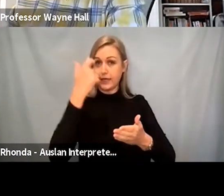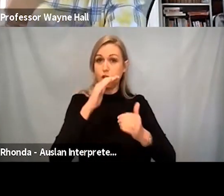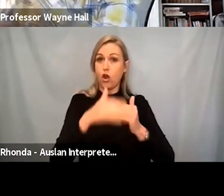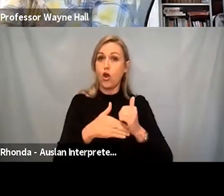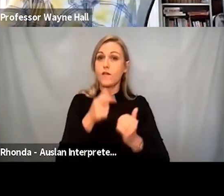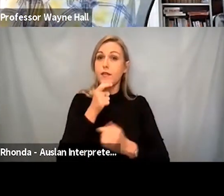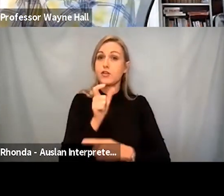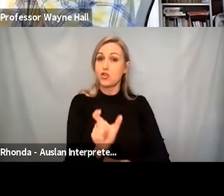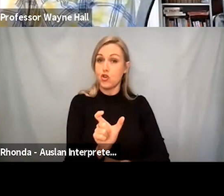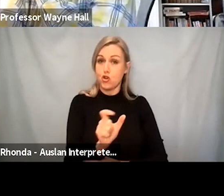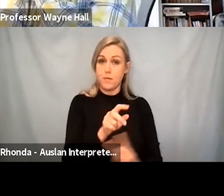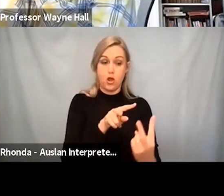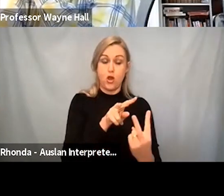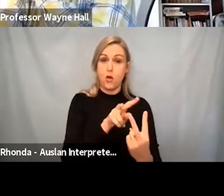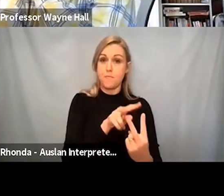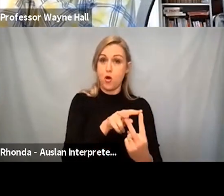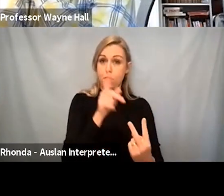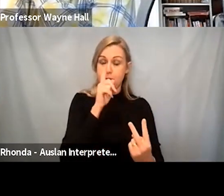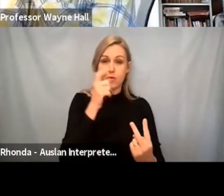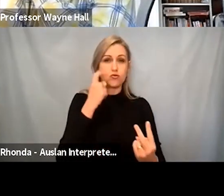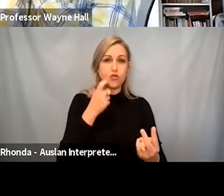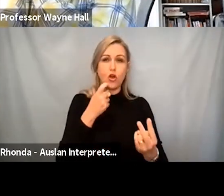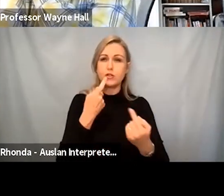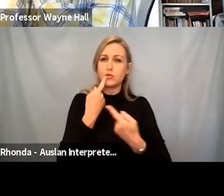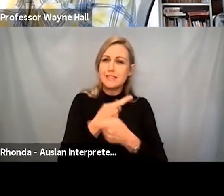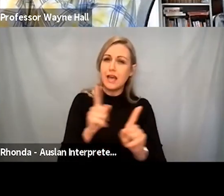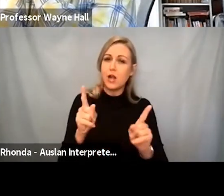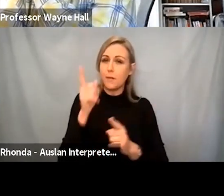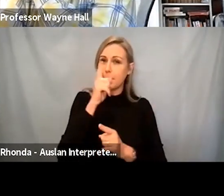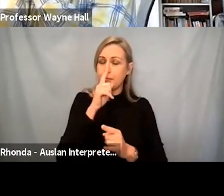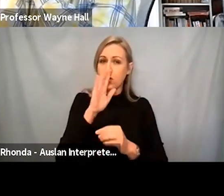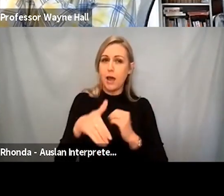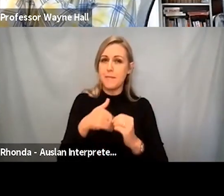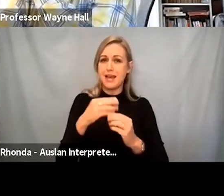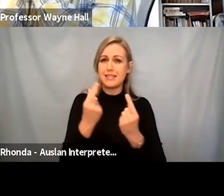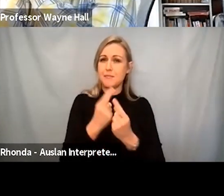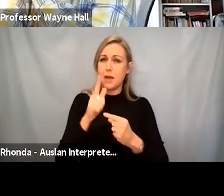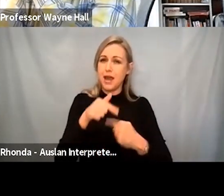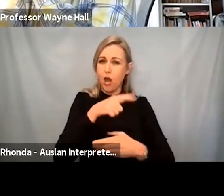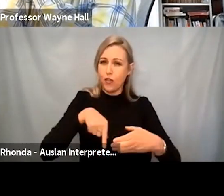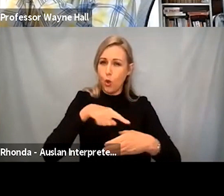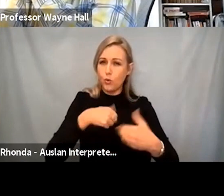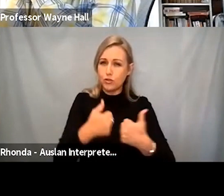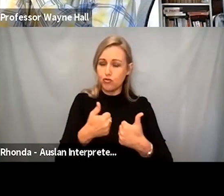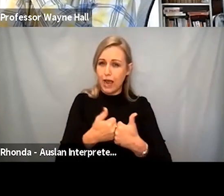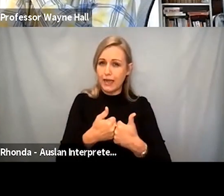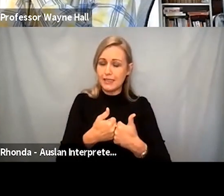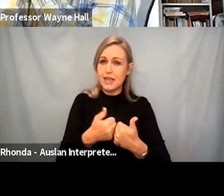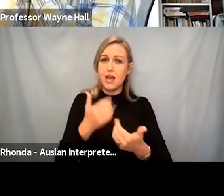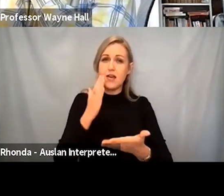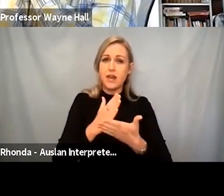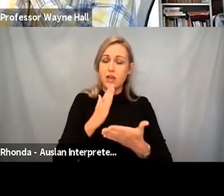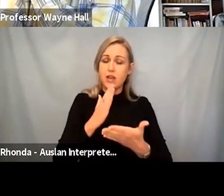two individuals were trying to communicate to people that a key property of these compounds is that they reveal to